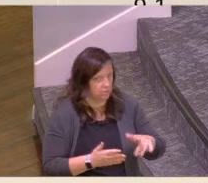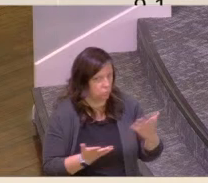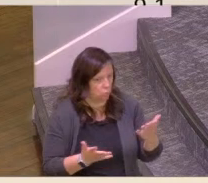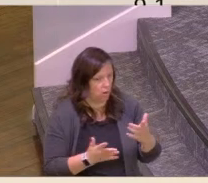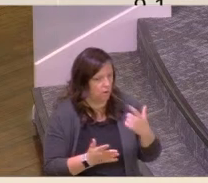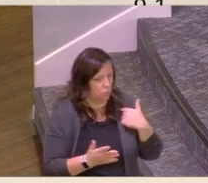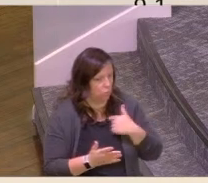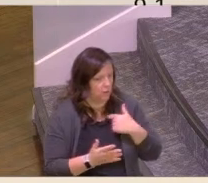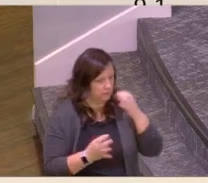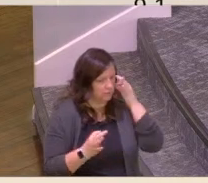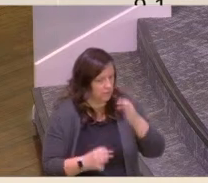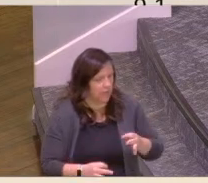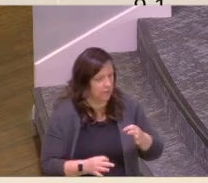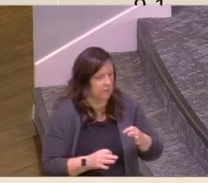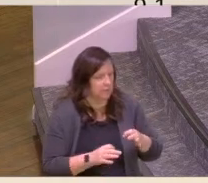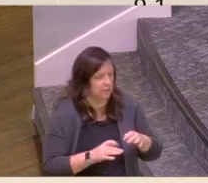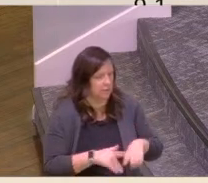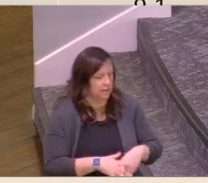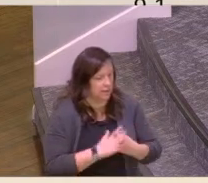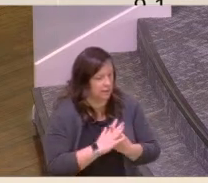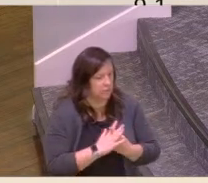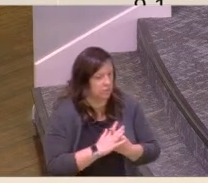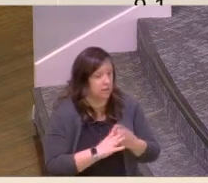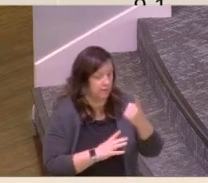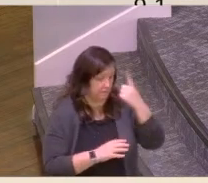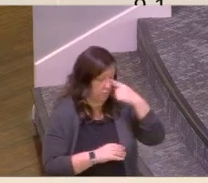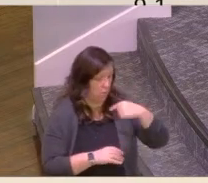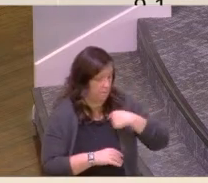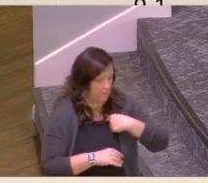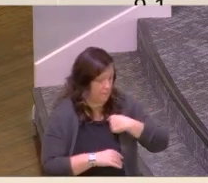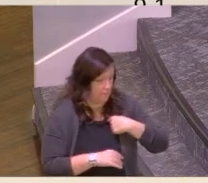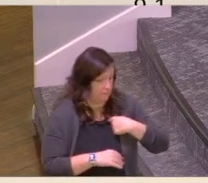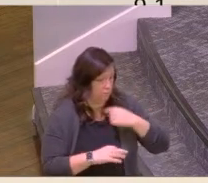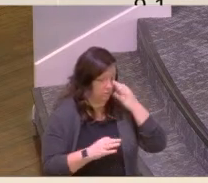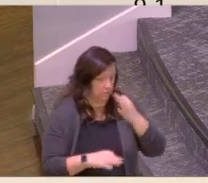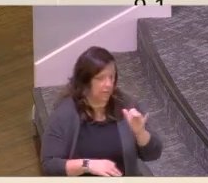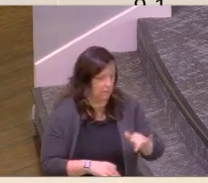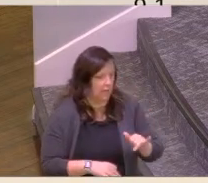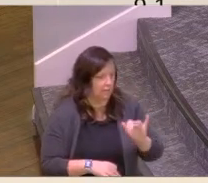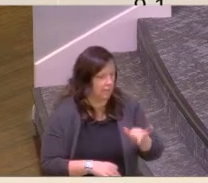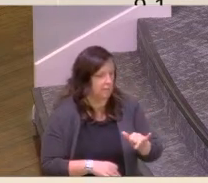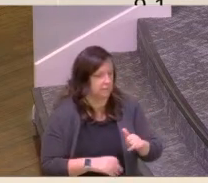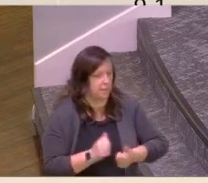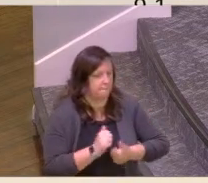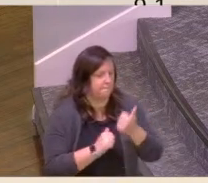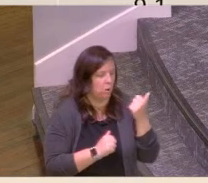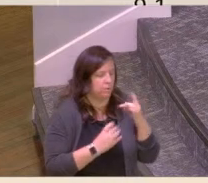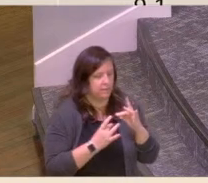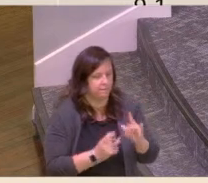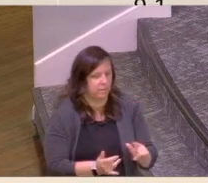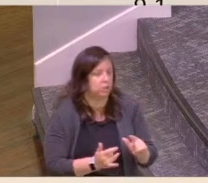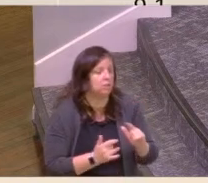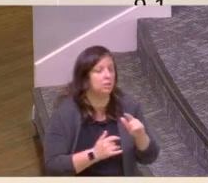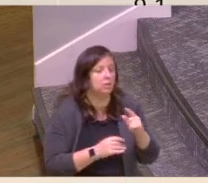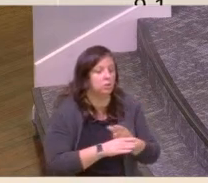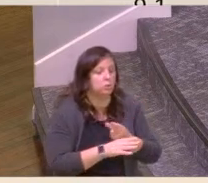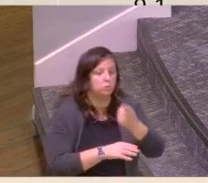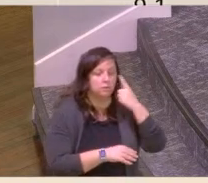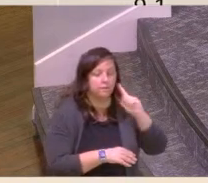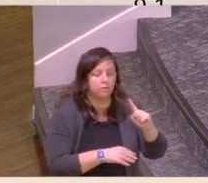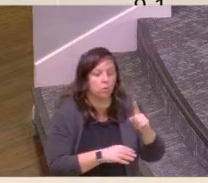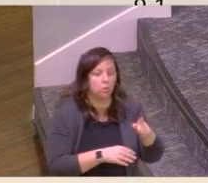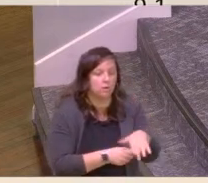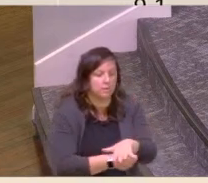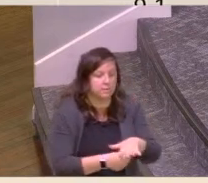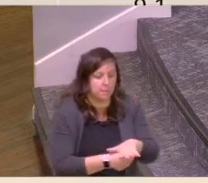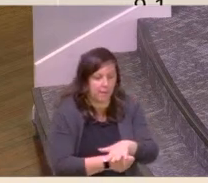would be based on the most efficient use of the space that's there to maximize the needs of our early